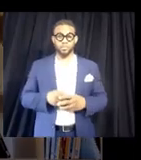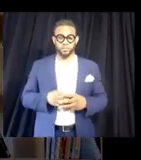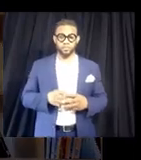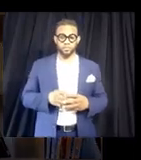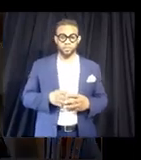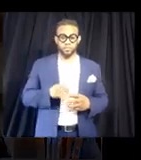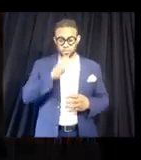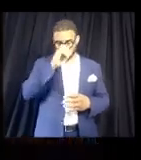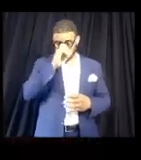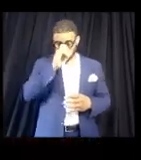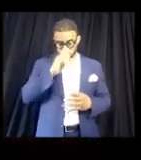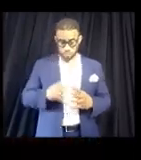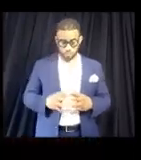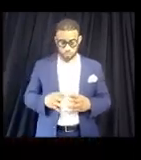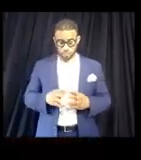within.